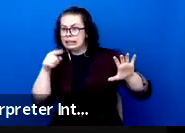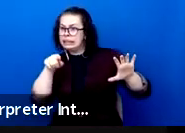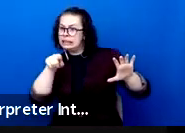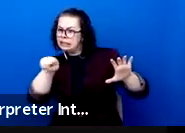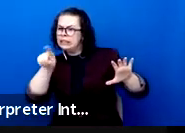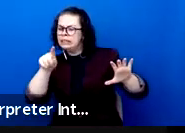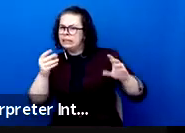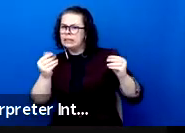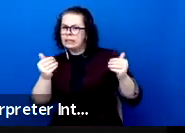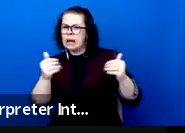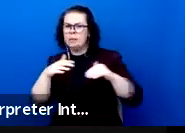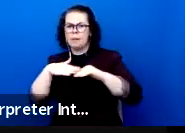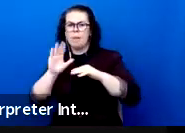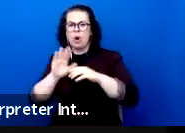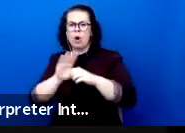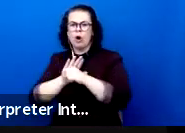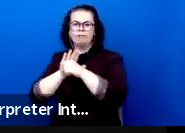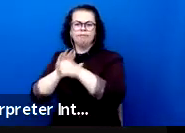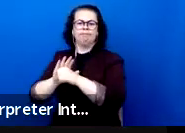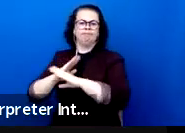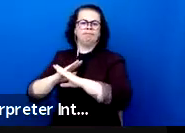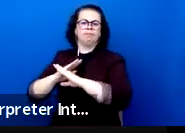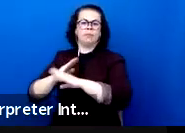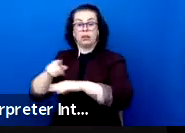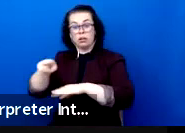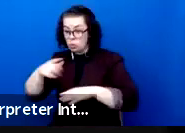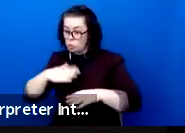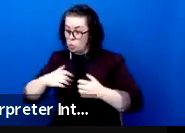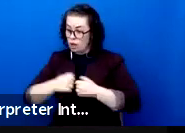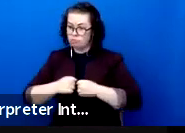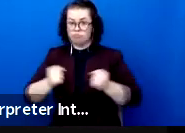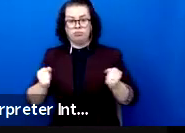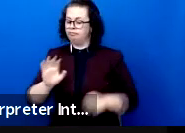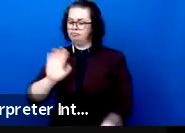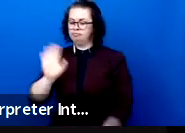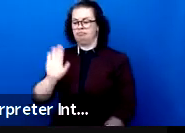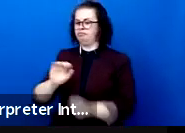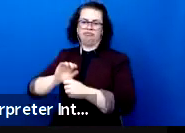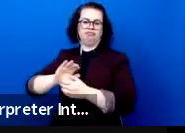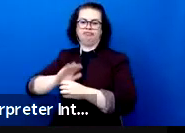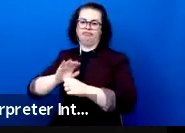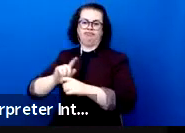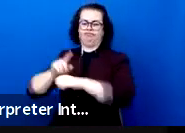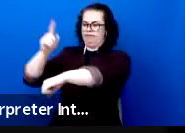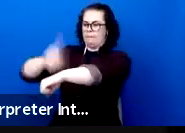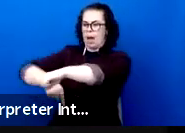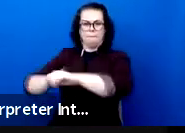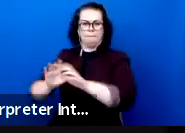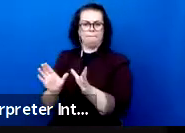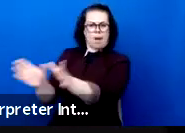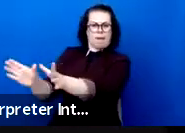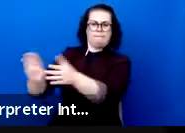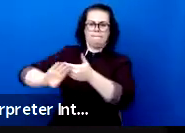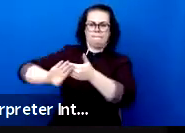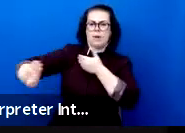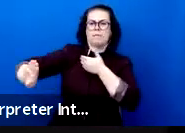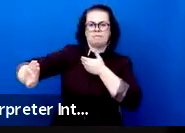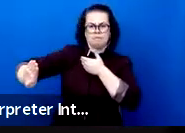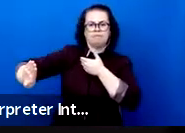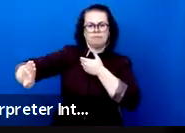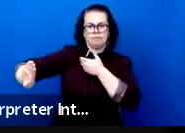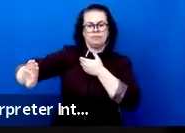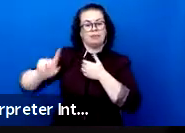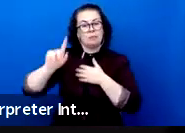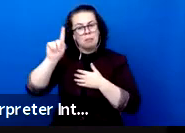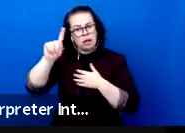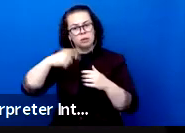who dare to express themselves. For them, for our fellow citizens, for us and our